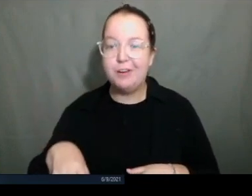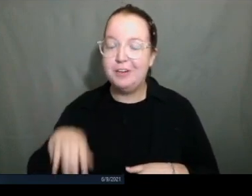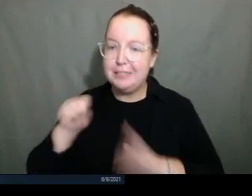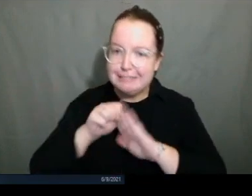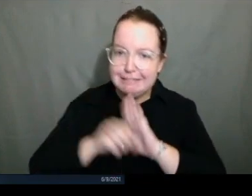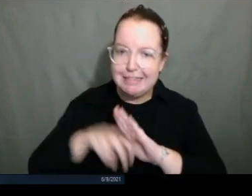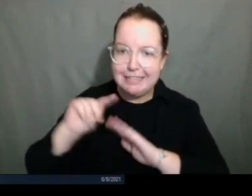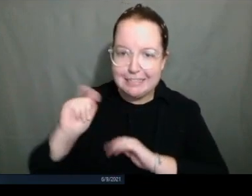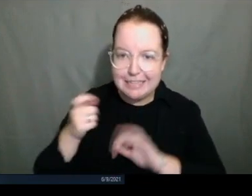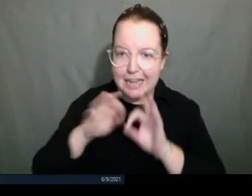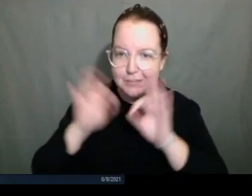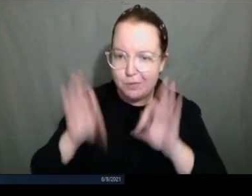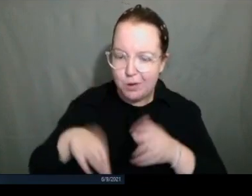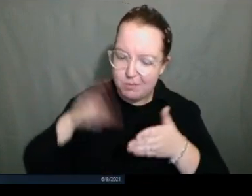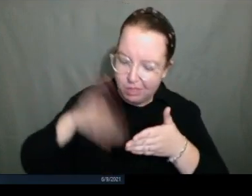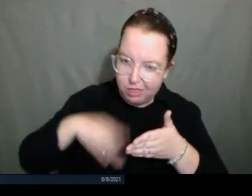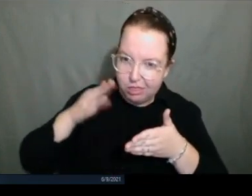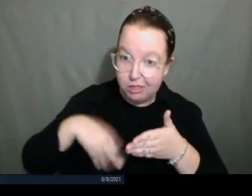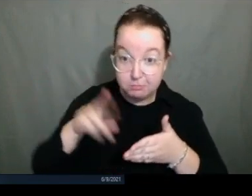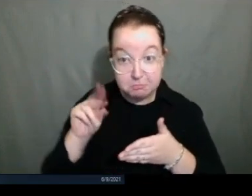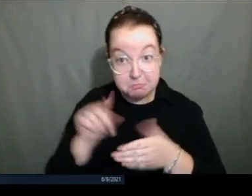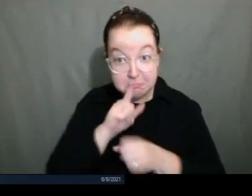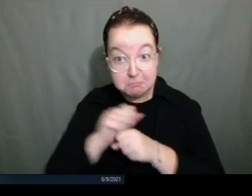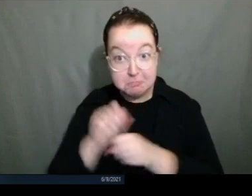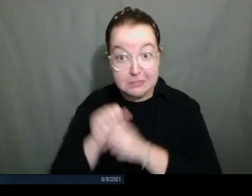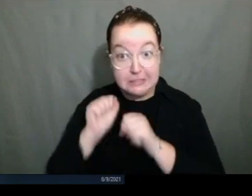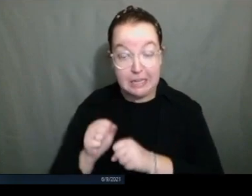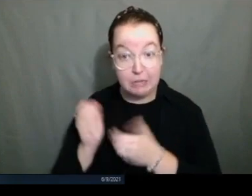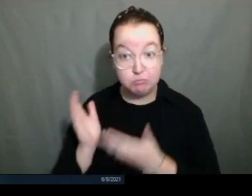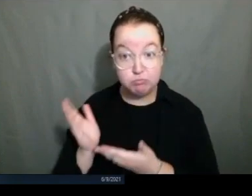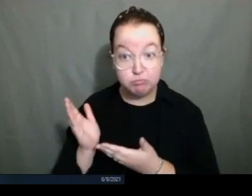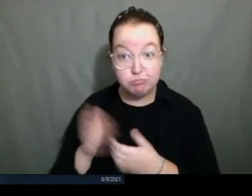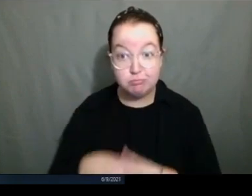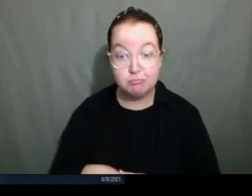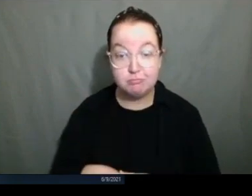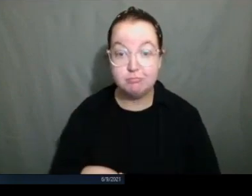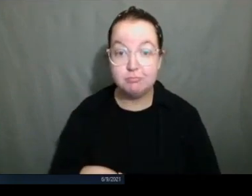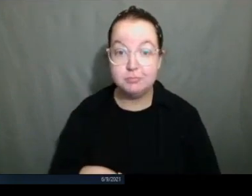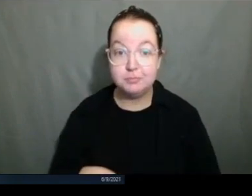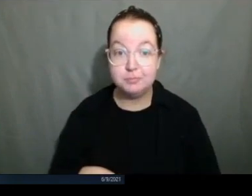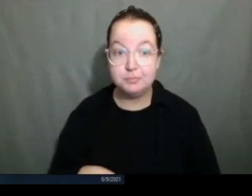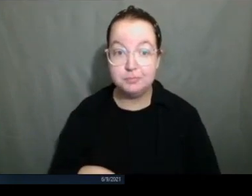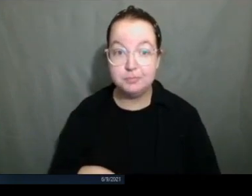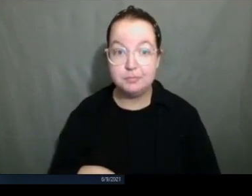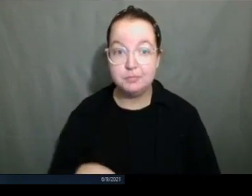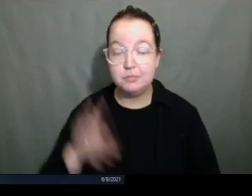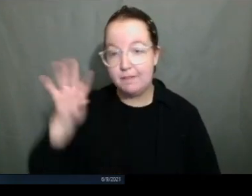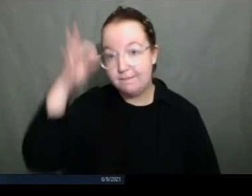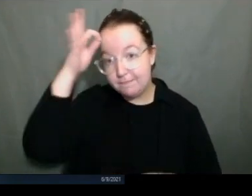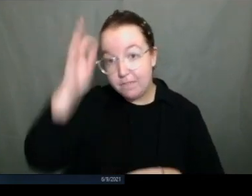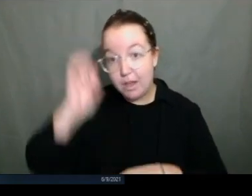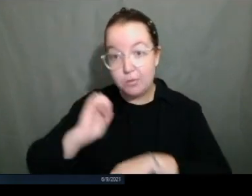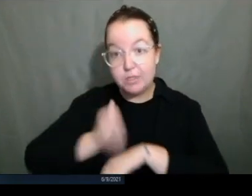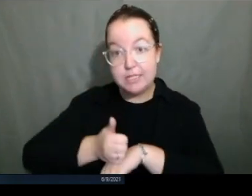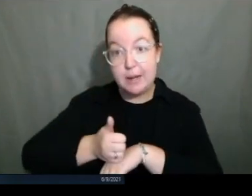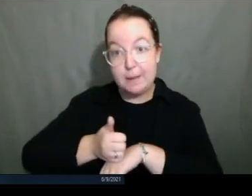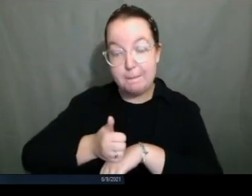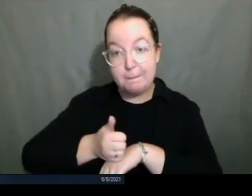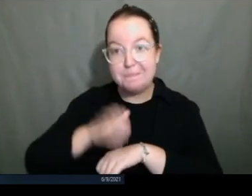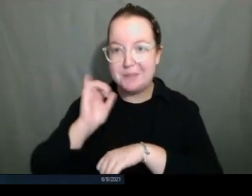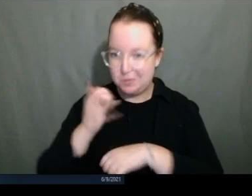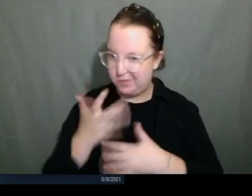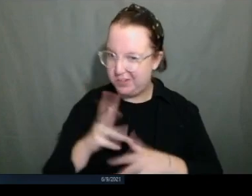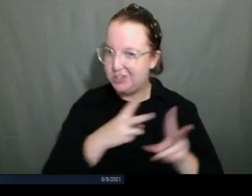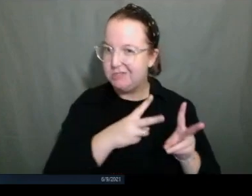form. You can just make the changes directly in PayCom. So at the top of the page, you'll see your federal setup, which was brought over for